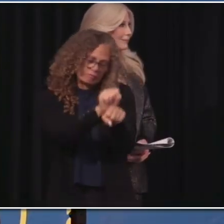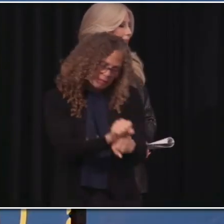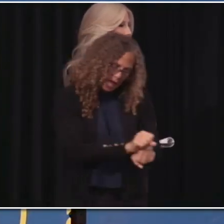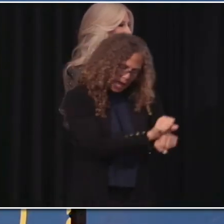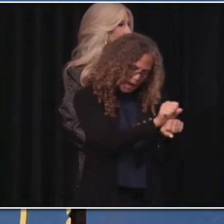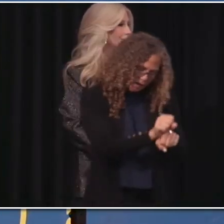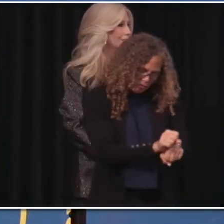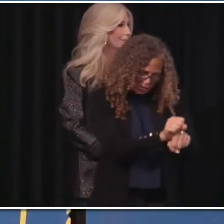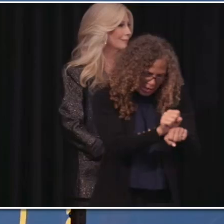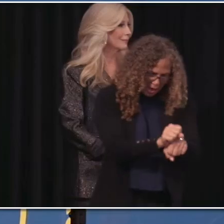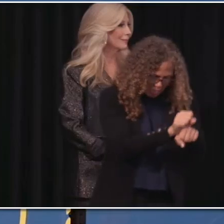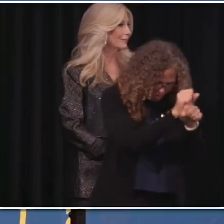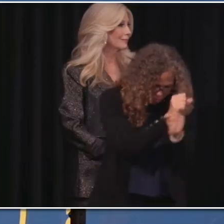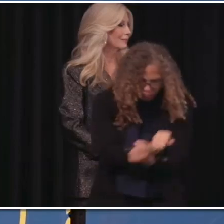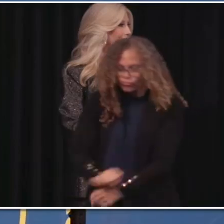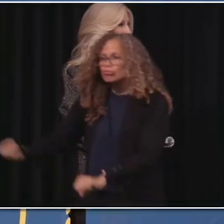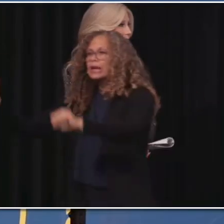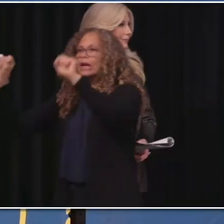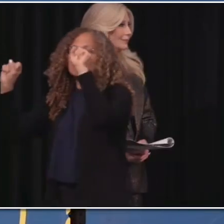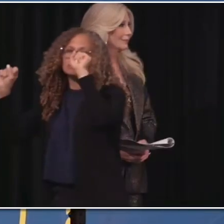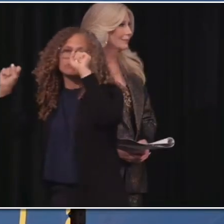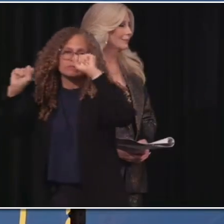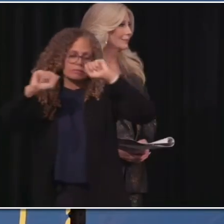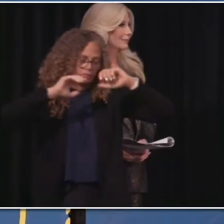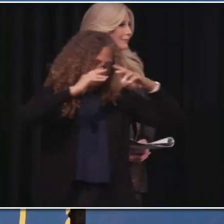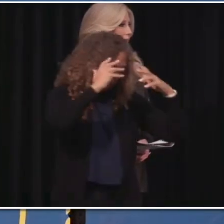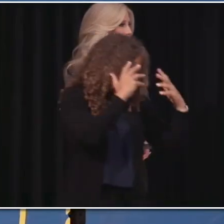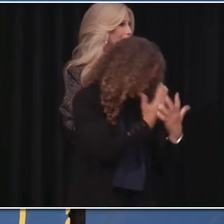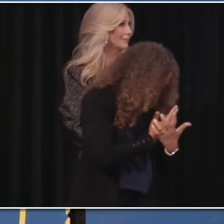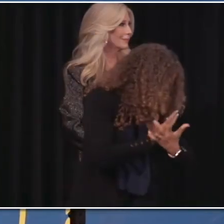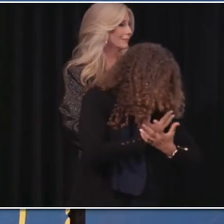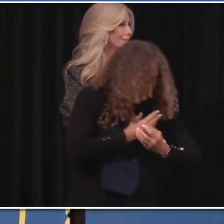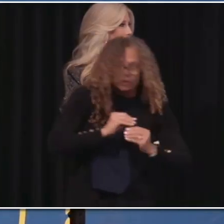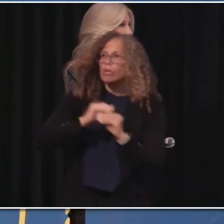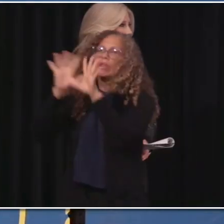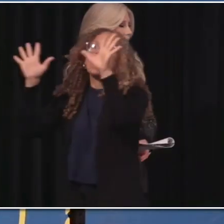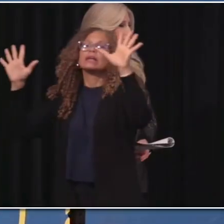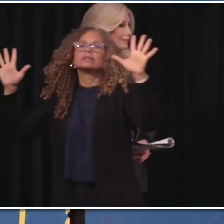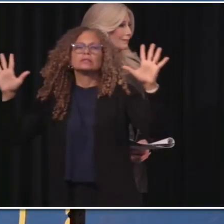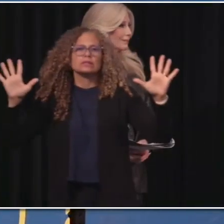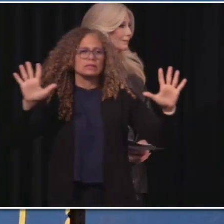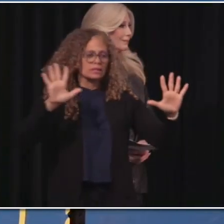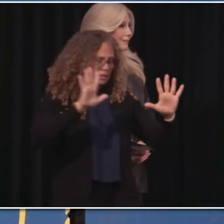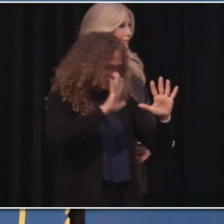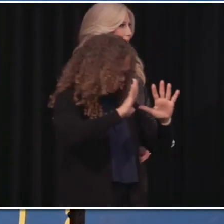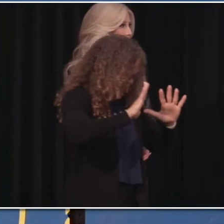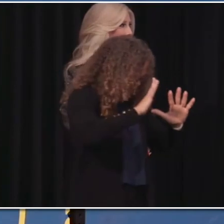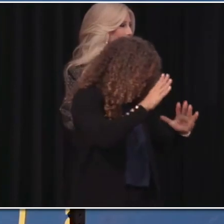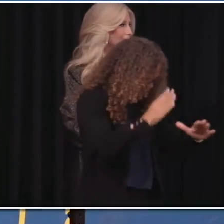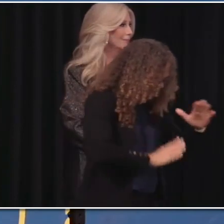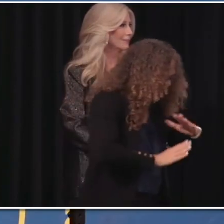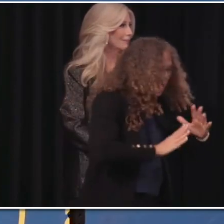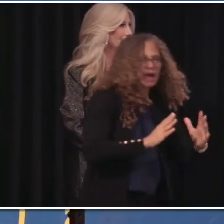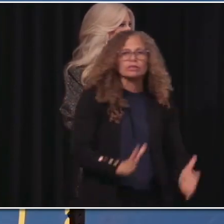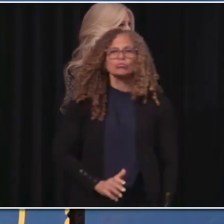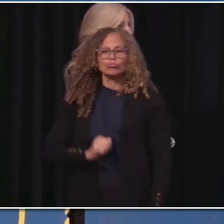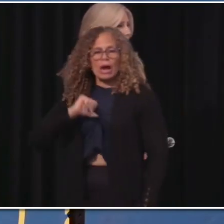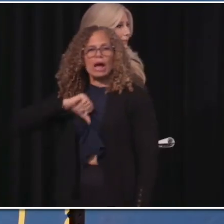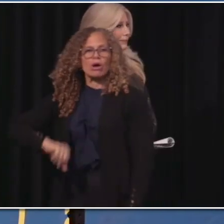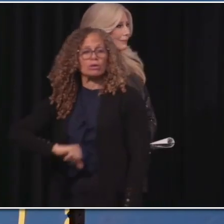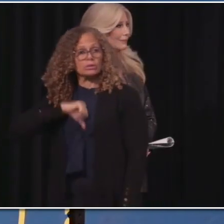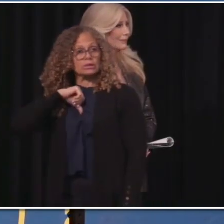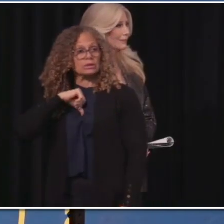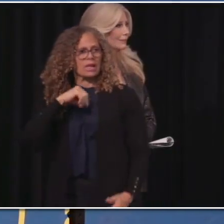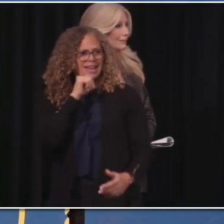freedom, from darkness to light, from degradation to dignity. It's a story that shaped not only